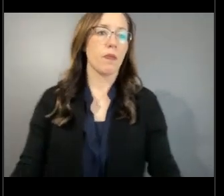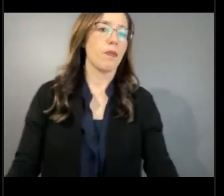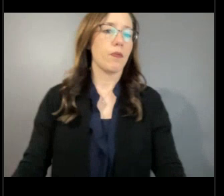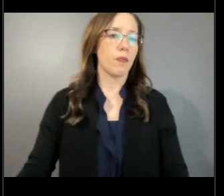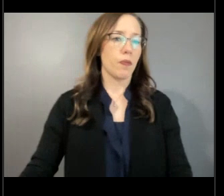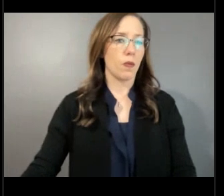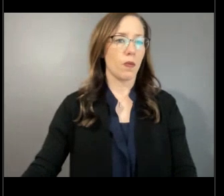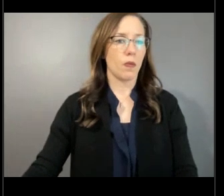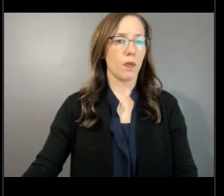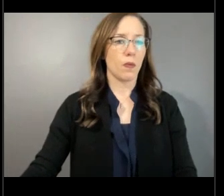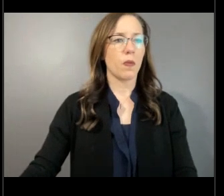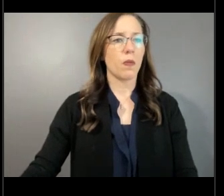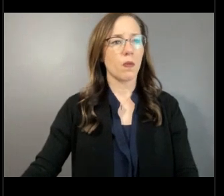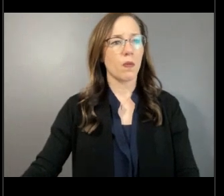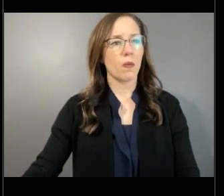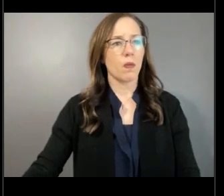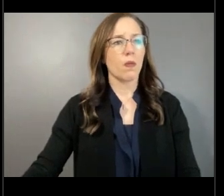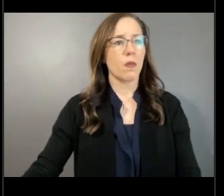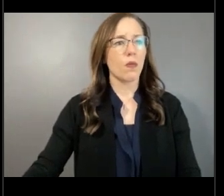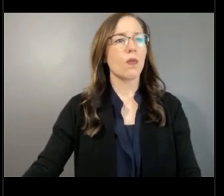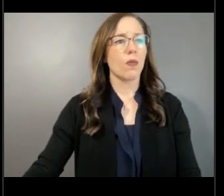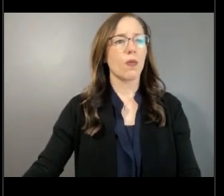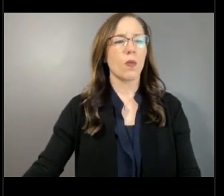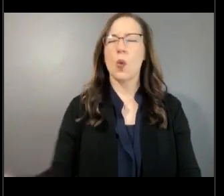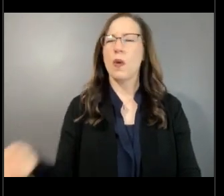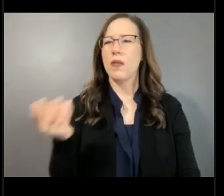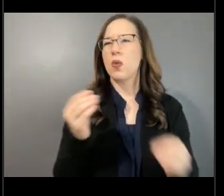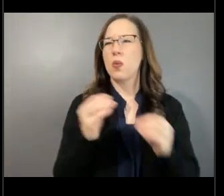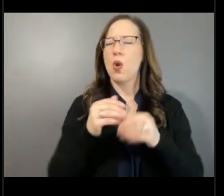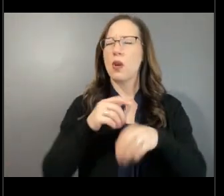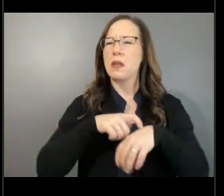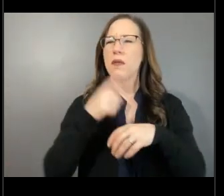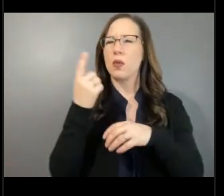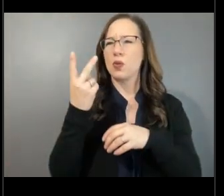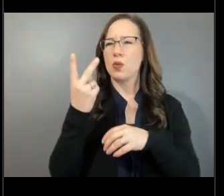few more. I think we have time for maybe 2 more.